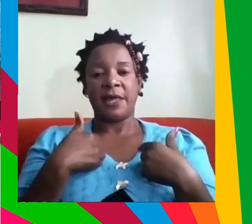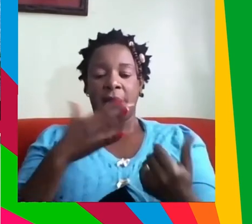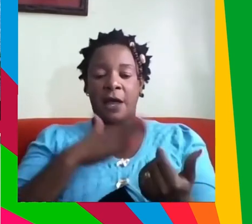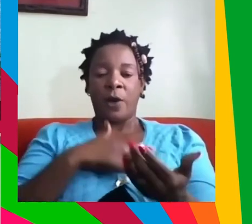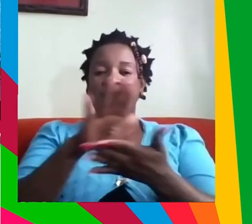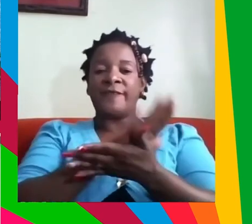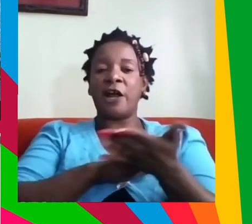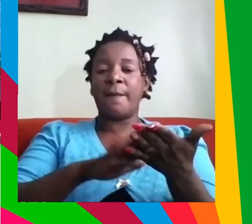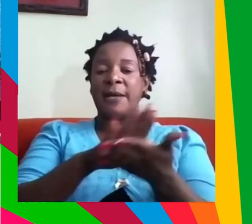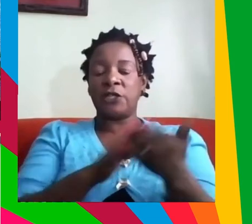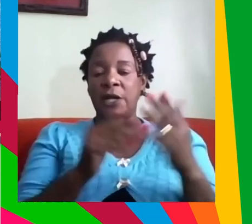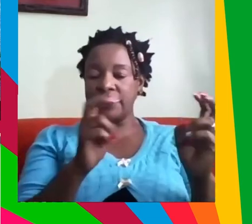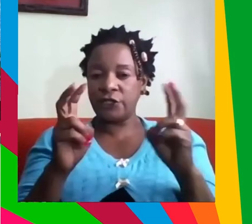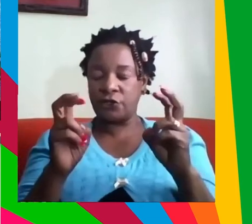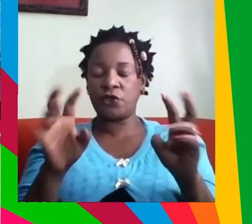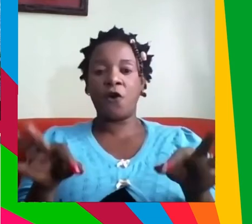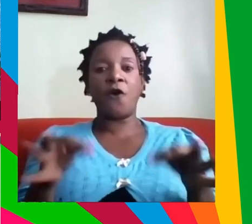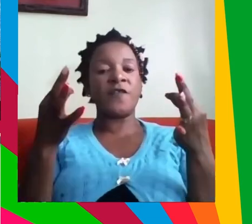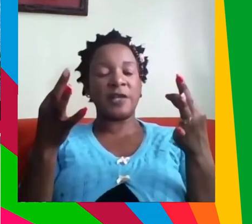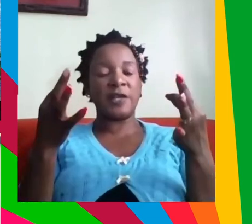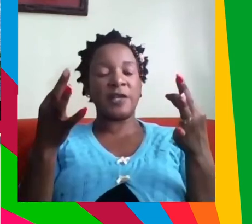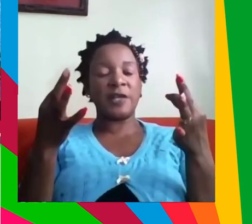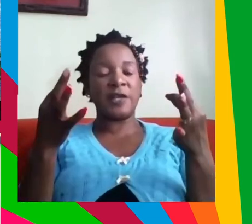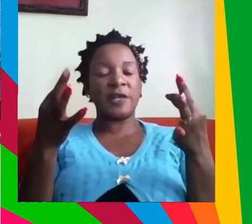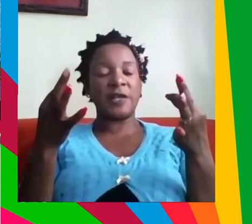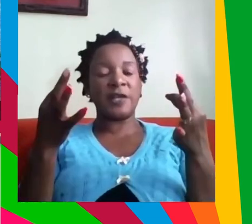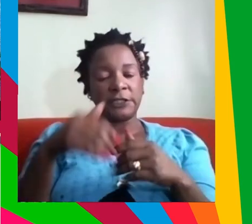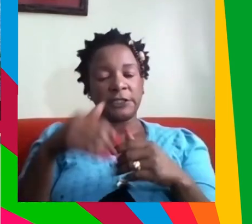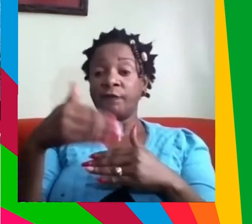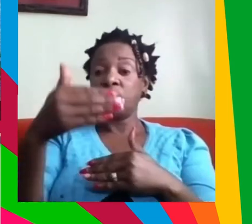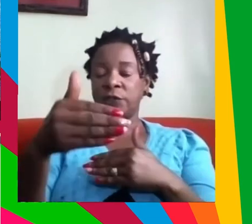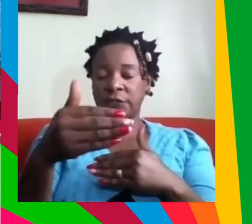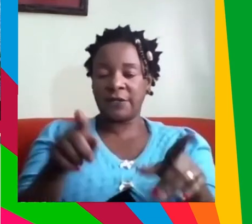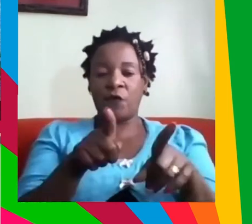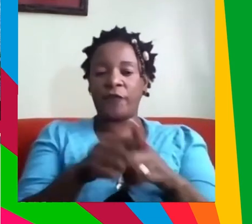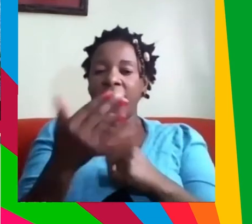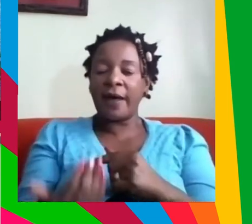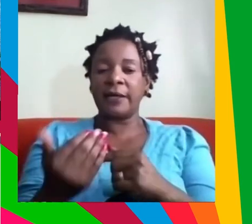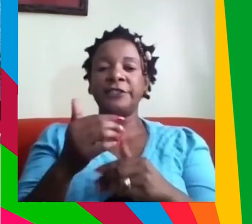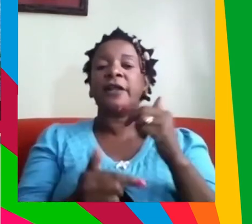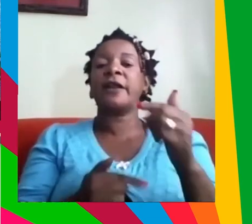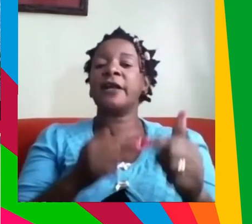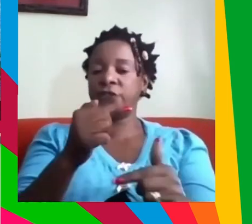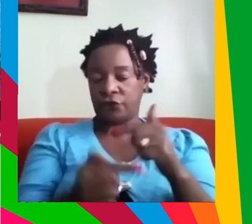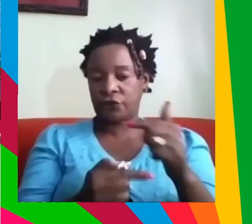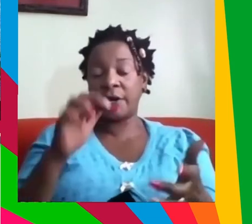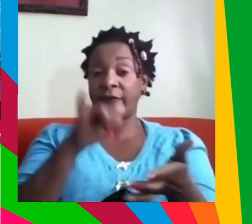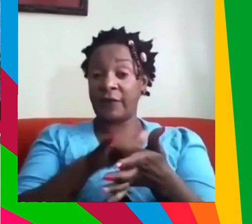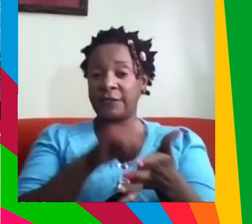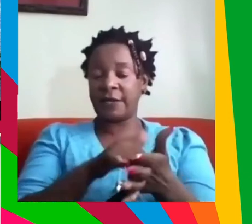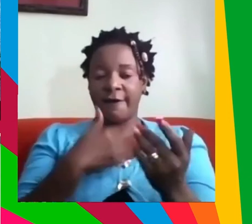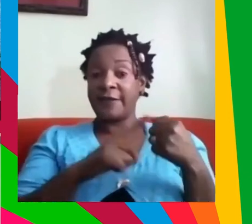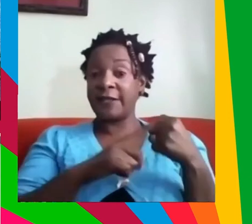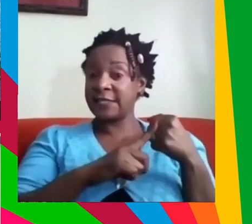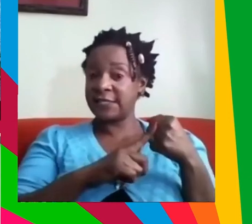are obviously, you know, I think this is the future for us and particularly for the young generation. I look at my nephews and nieces. I have 6 of them. I have